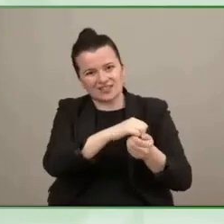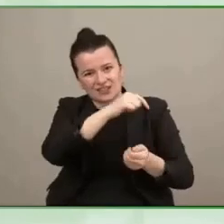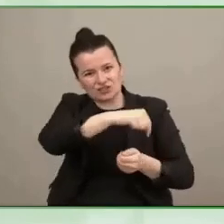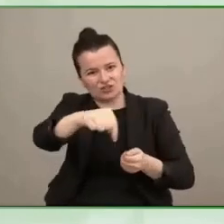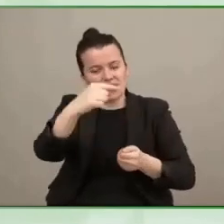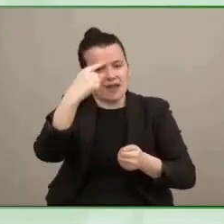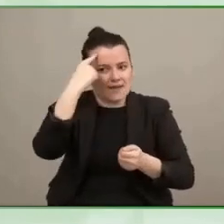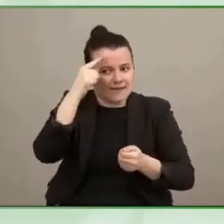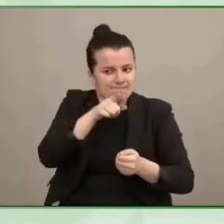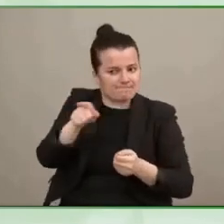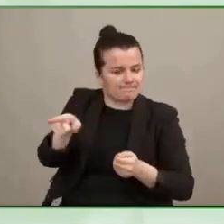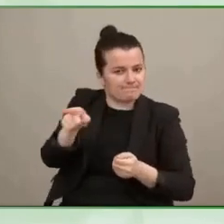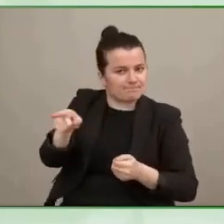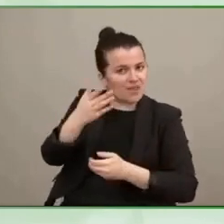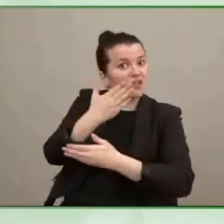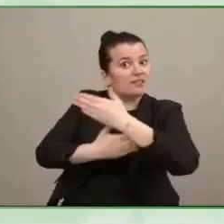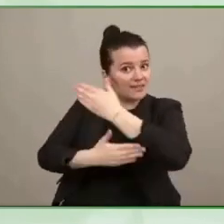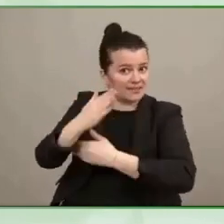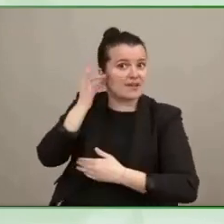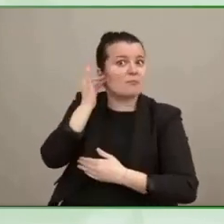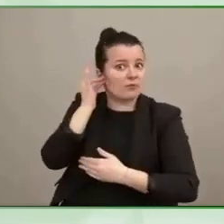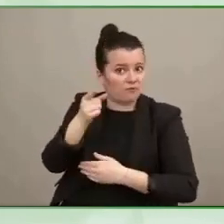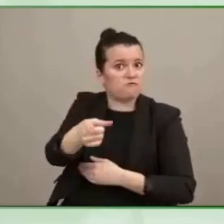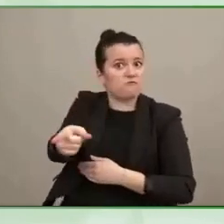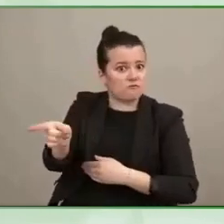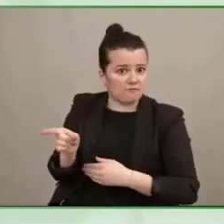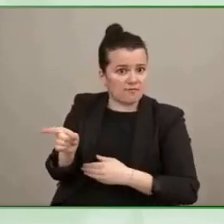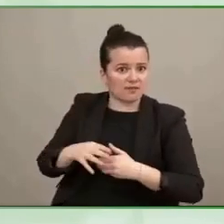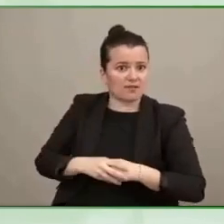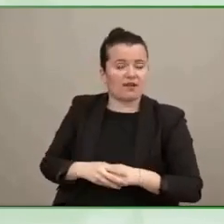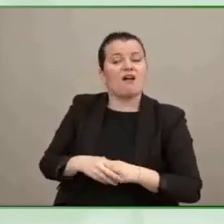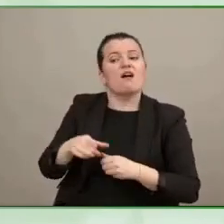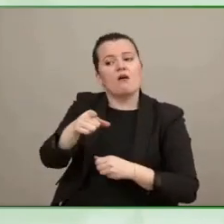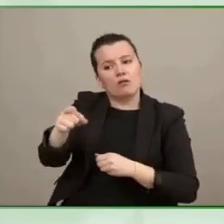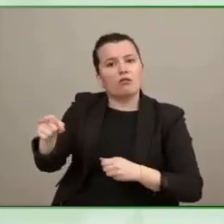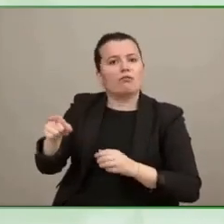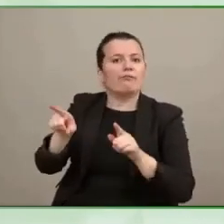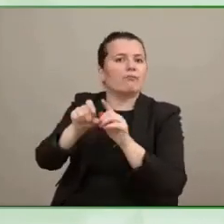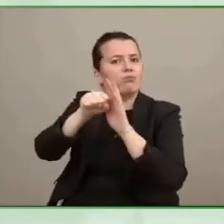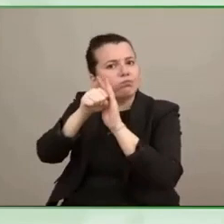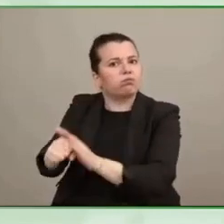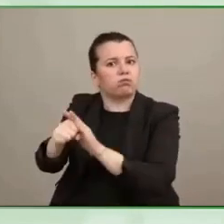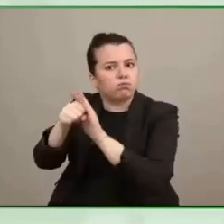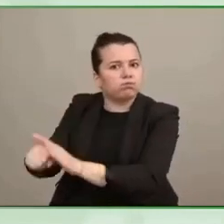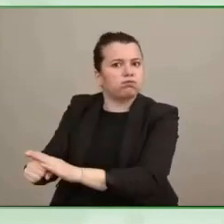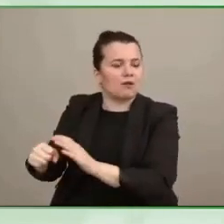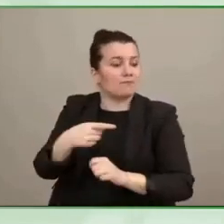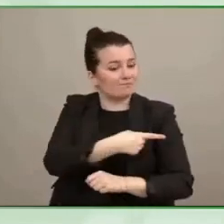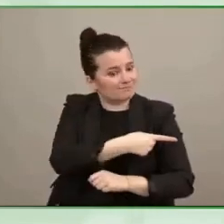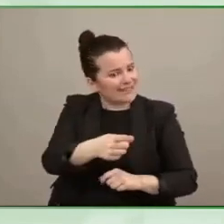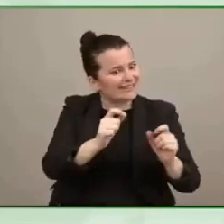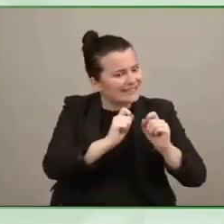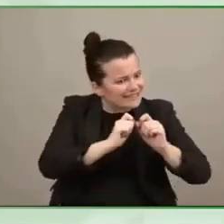with persons with disability, they are needed more awareness about this topic. Yeah.